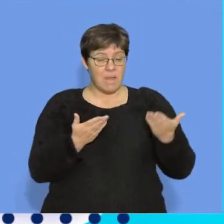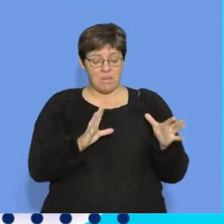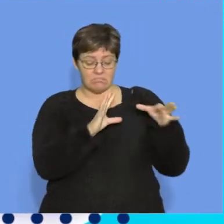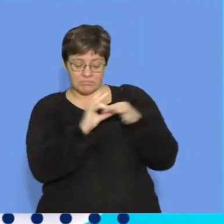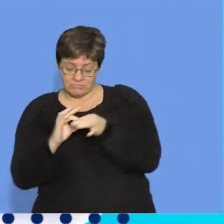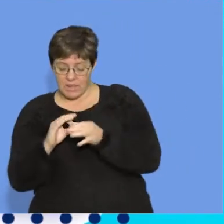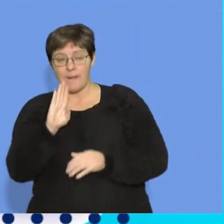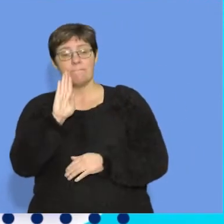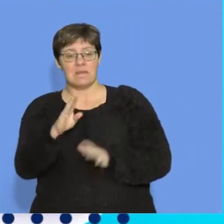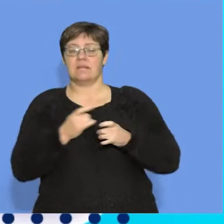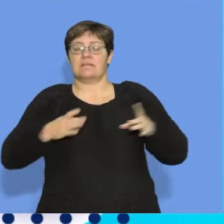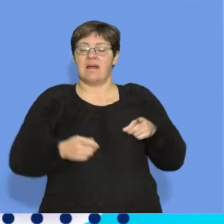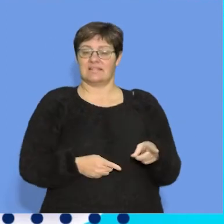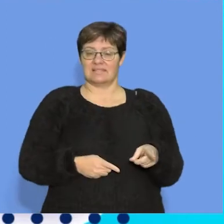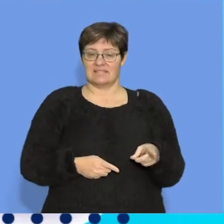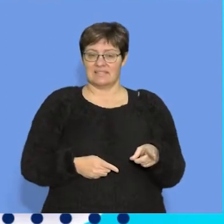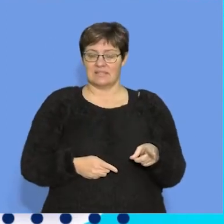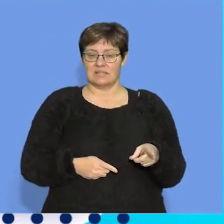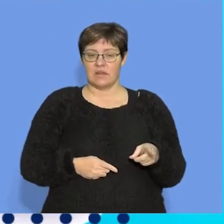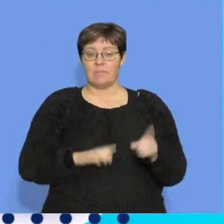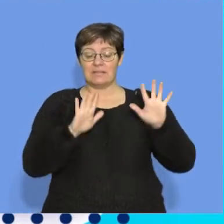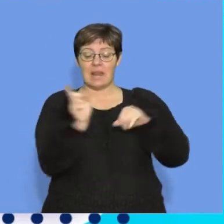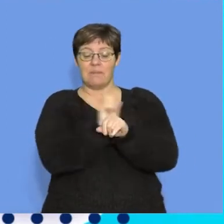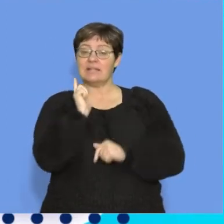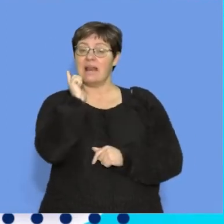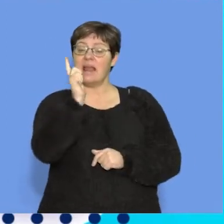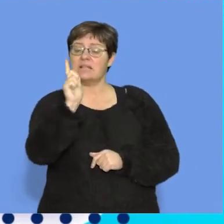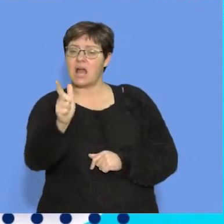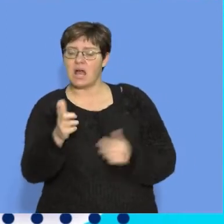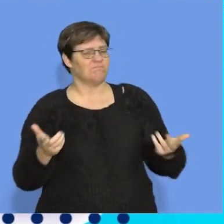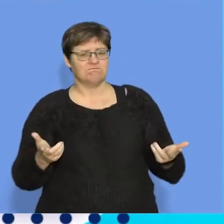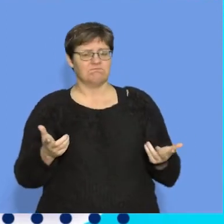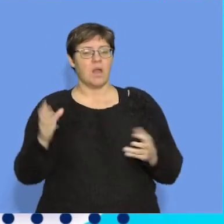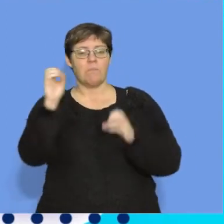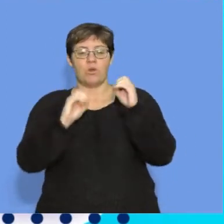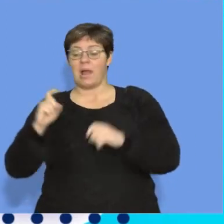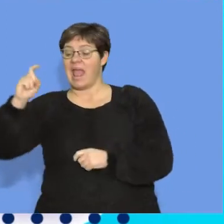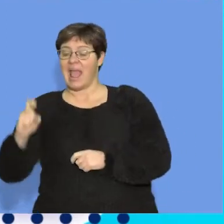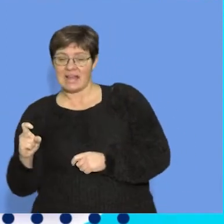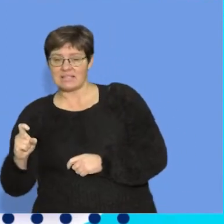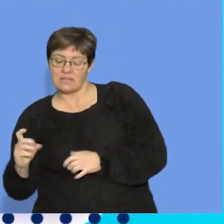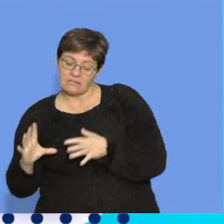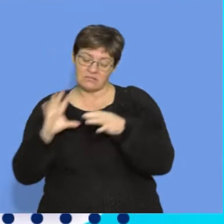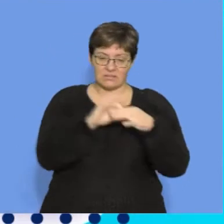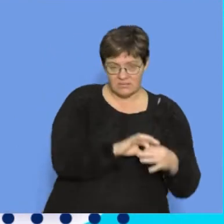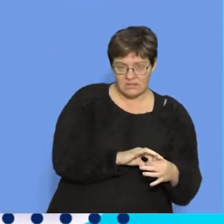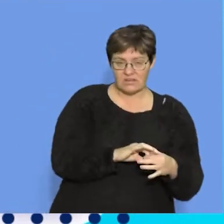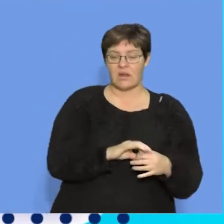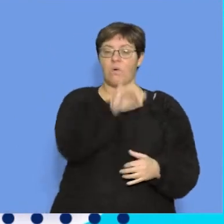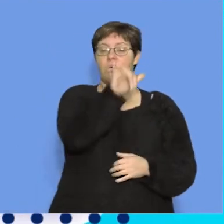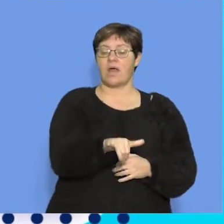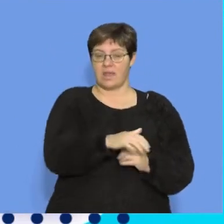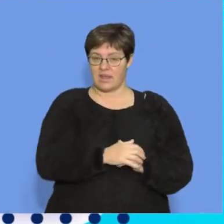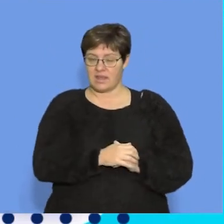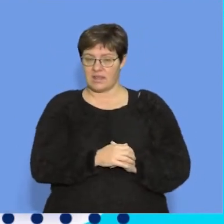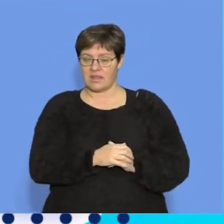molecule B at the beginning, but 10 minutes into the reaction, you might get molecule X reacting with molecule Y,